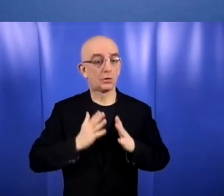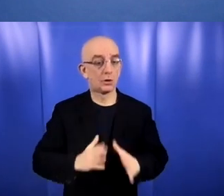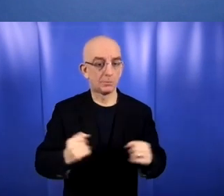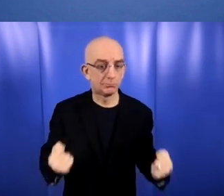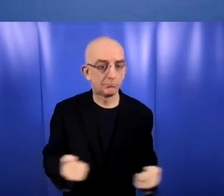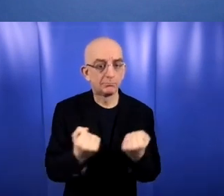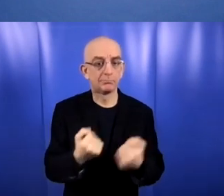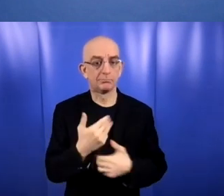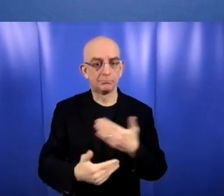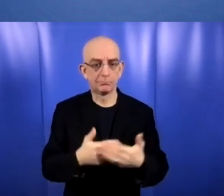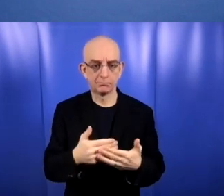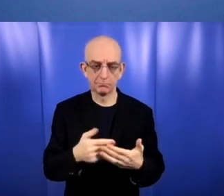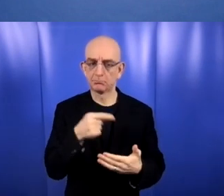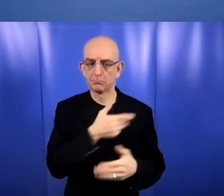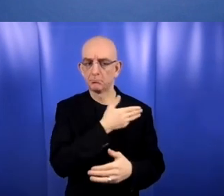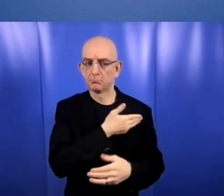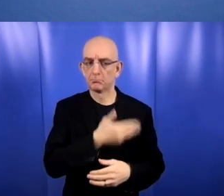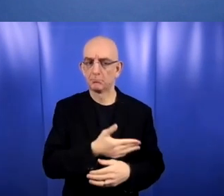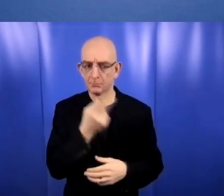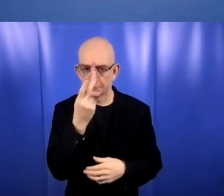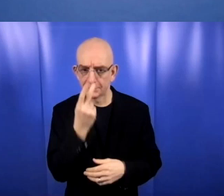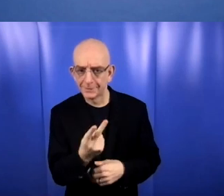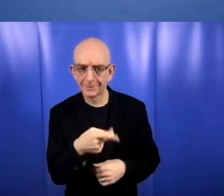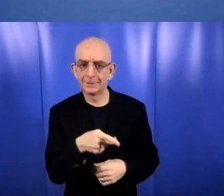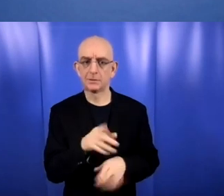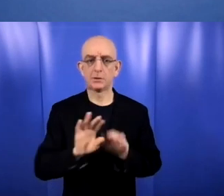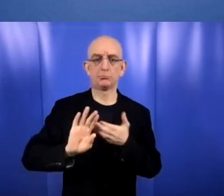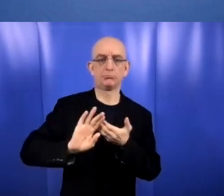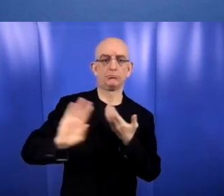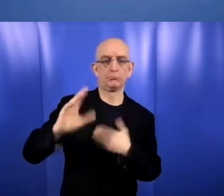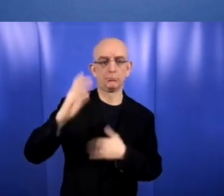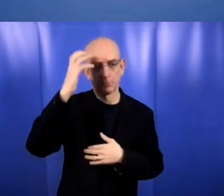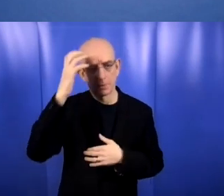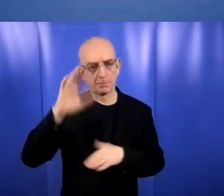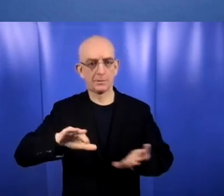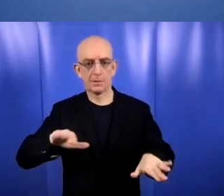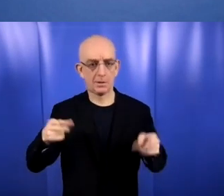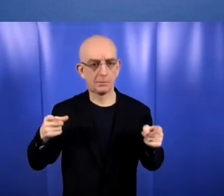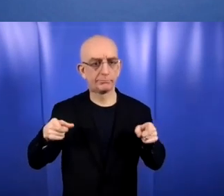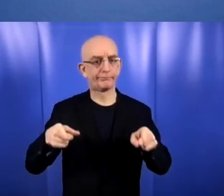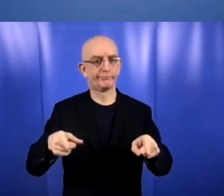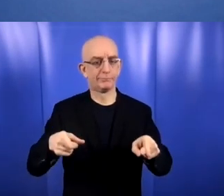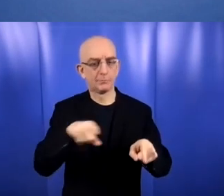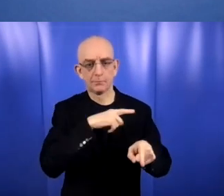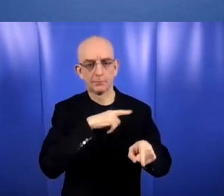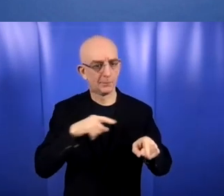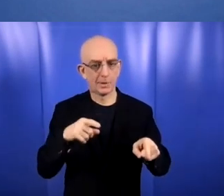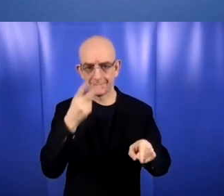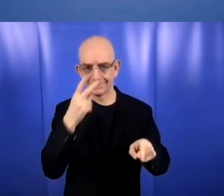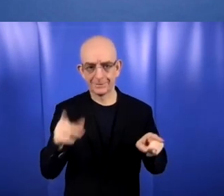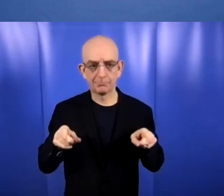you're moving into an area where you have development activities going on at the same time